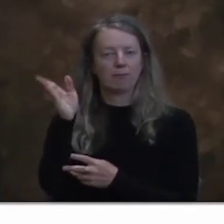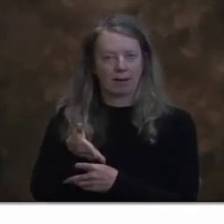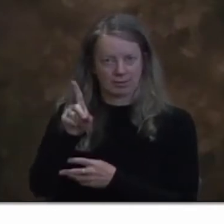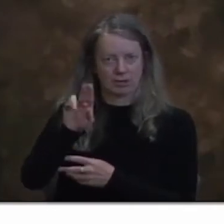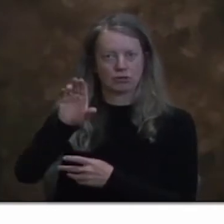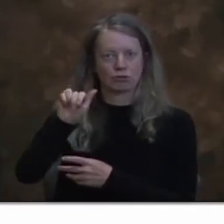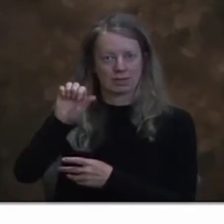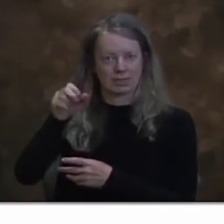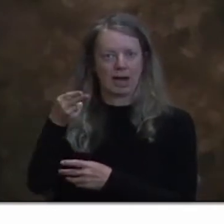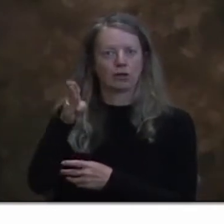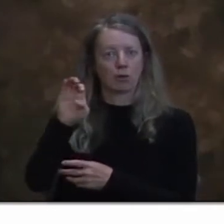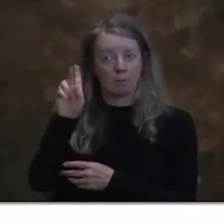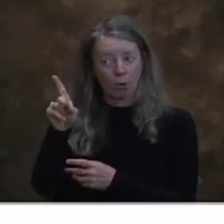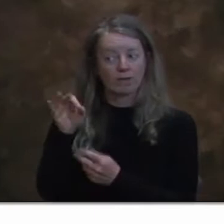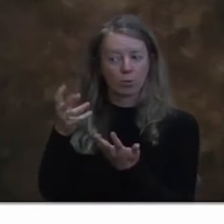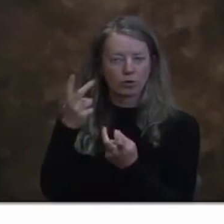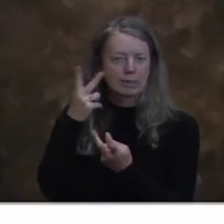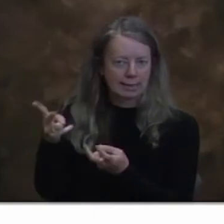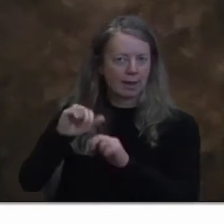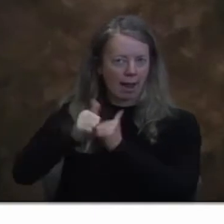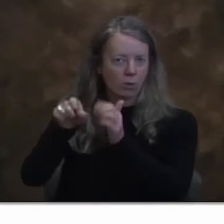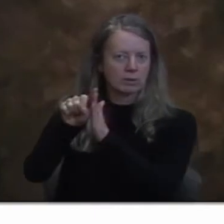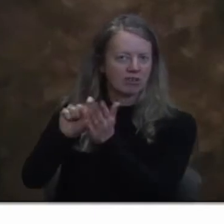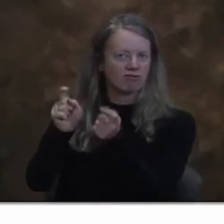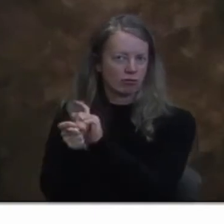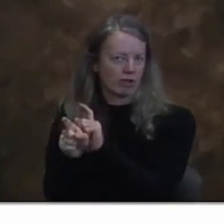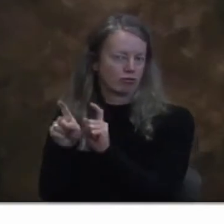covid19.ncdhhs.gov/dashboard to view those changes.